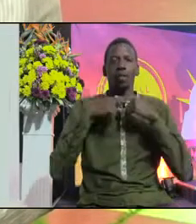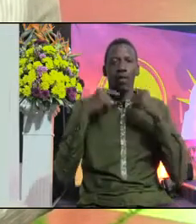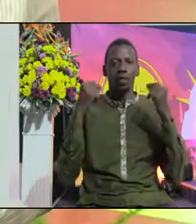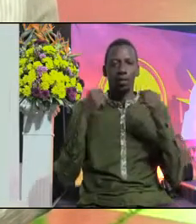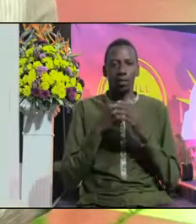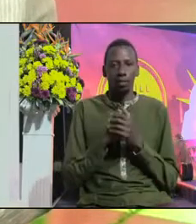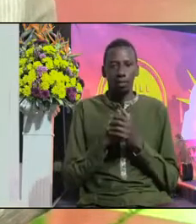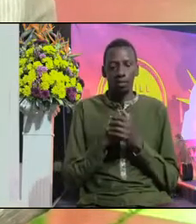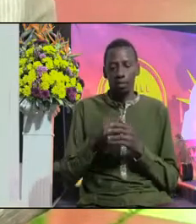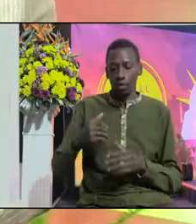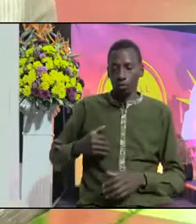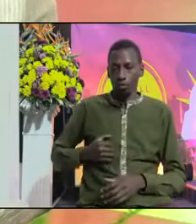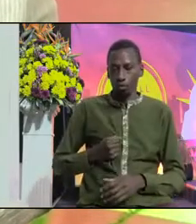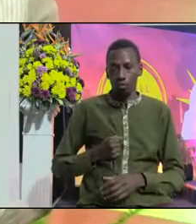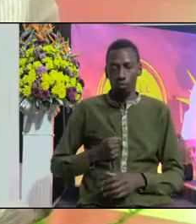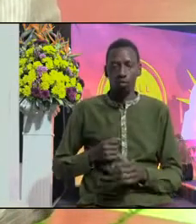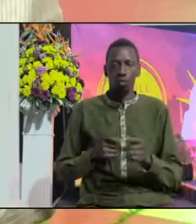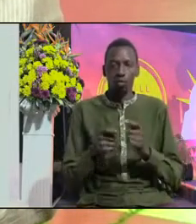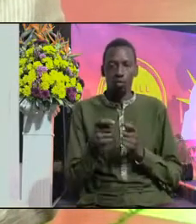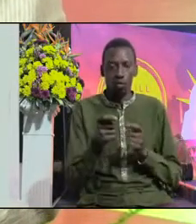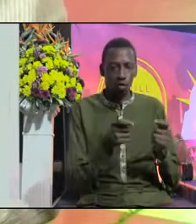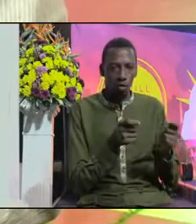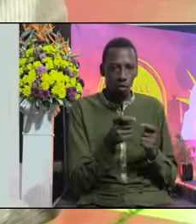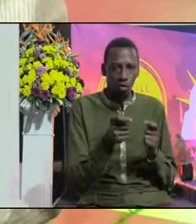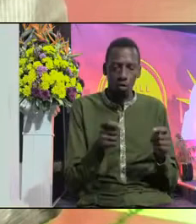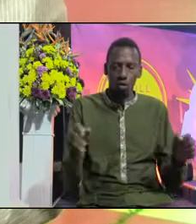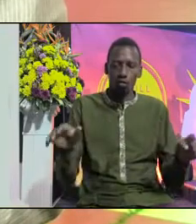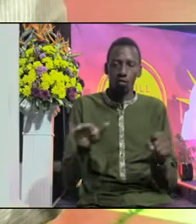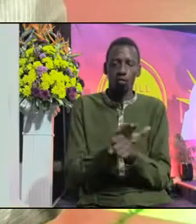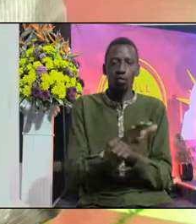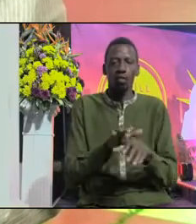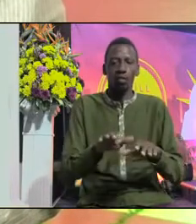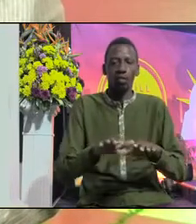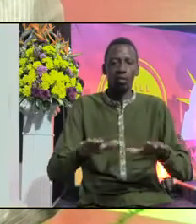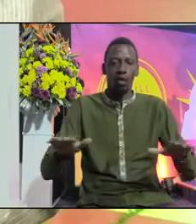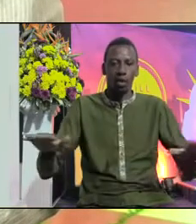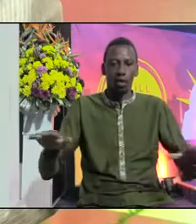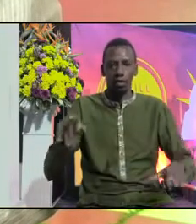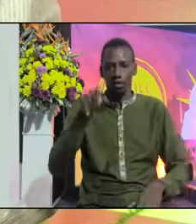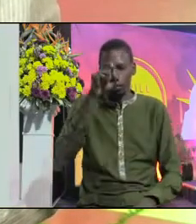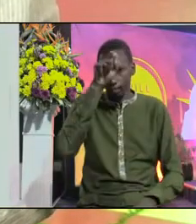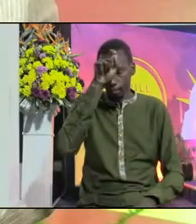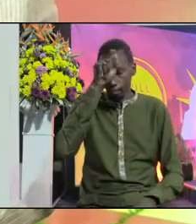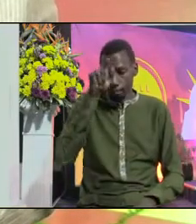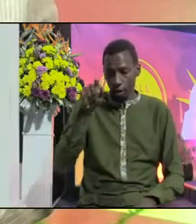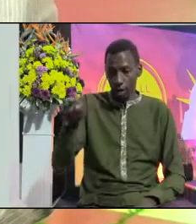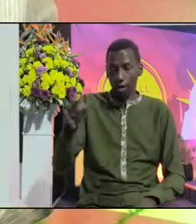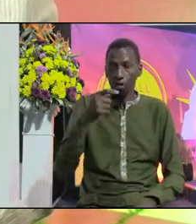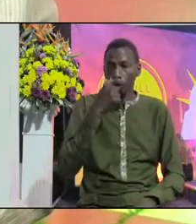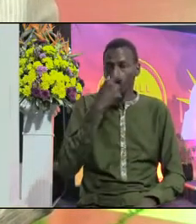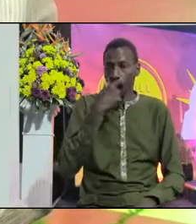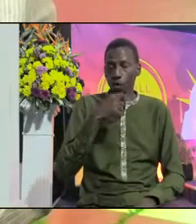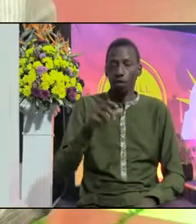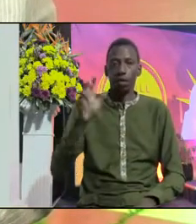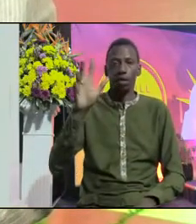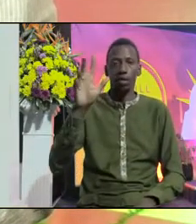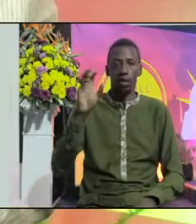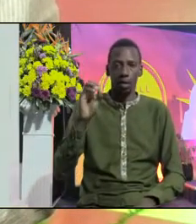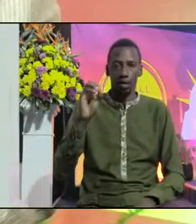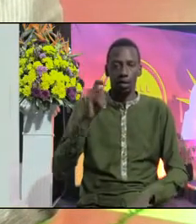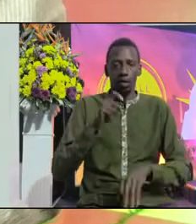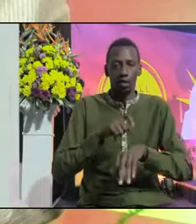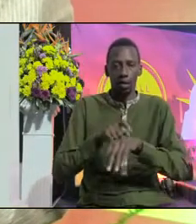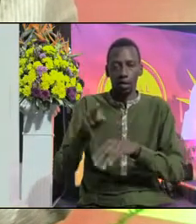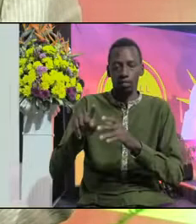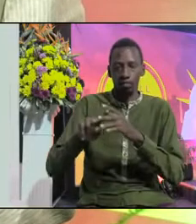took charge of the entire land of Egypt. He was 30 years old when he